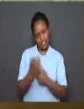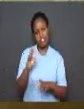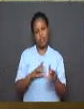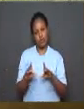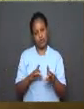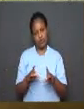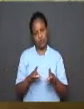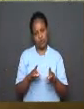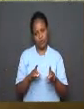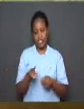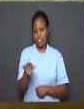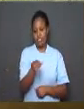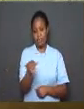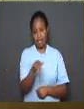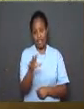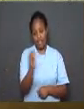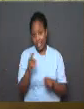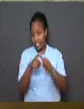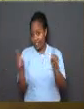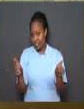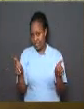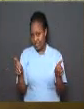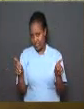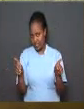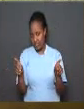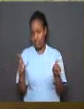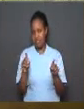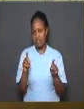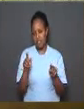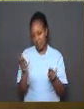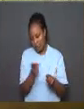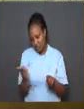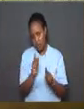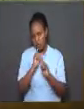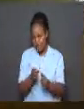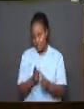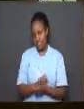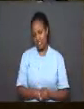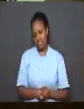Discuss the differences and similarities between your answers.